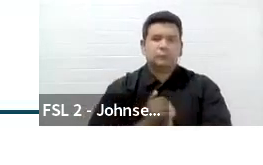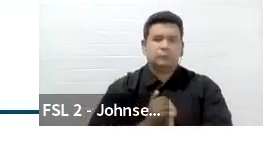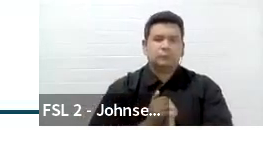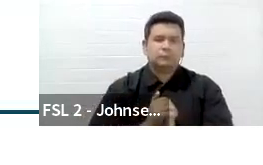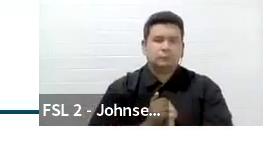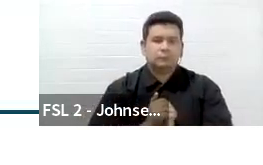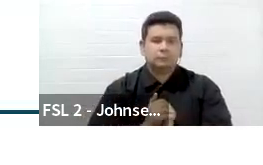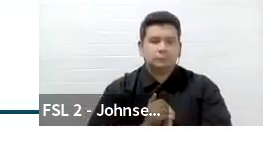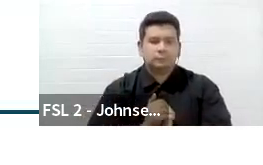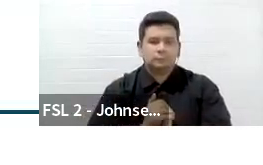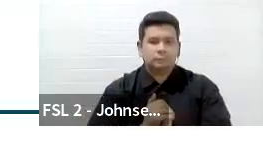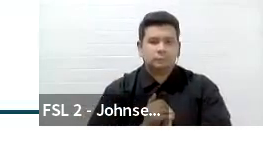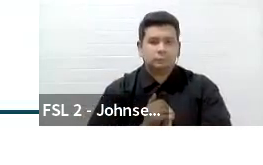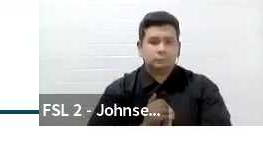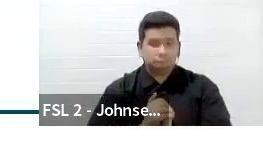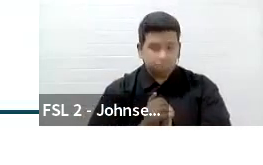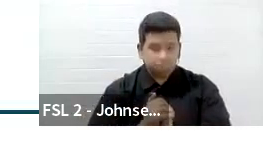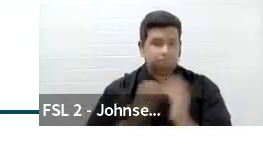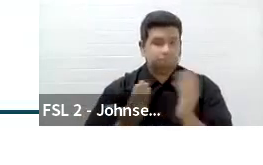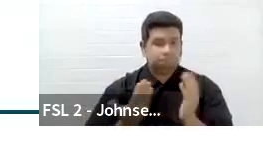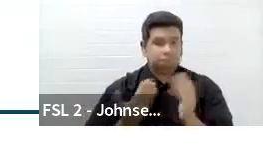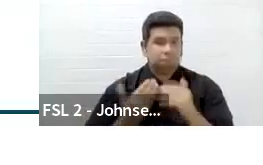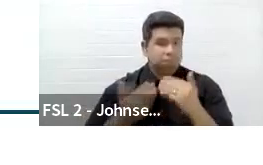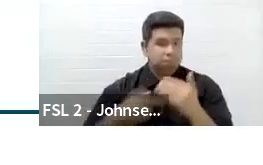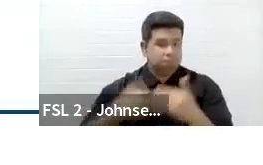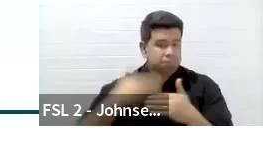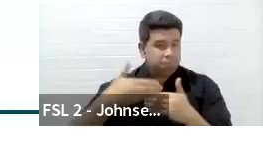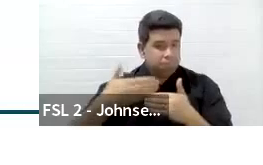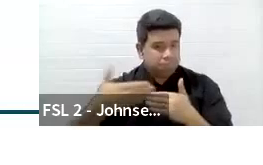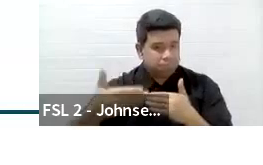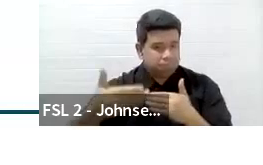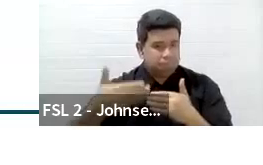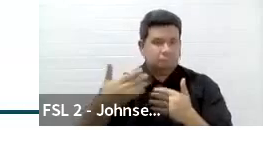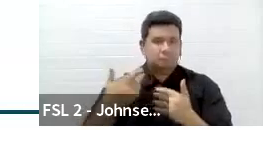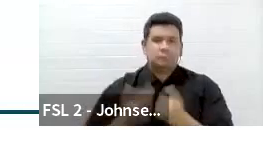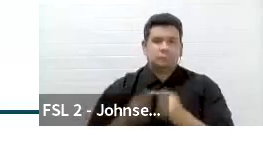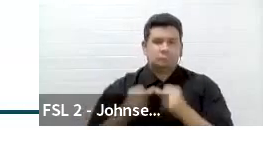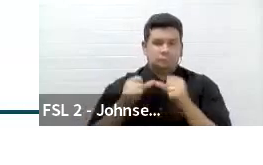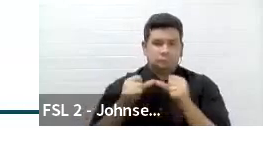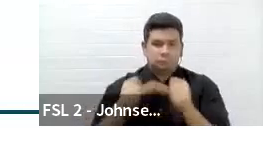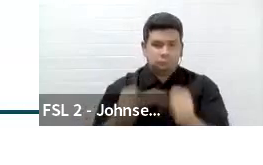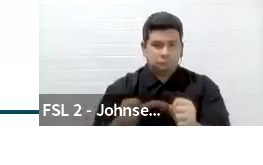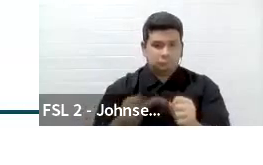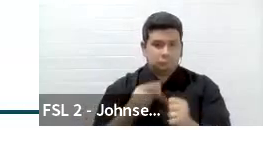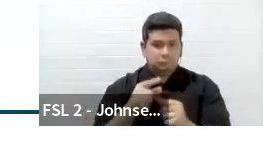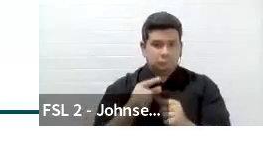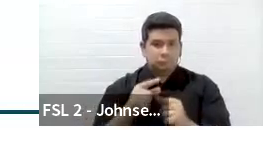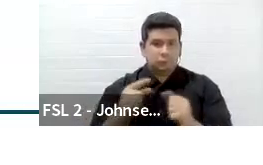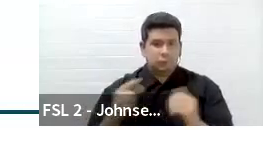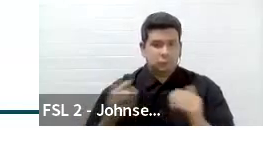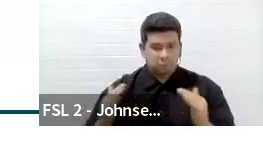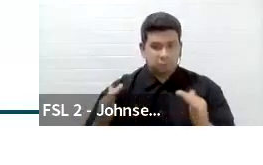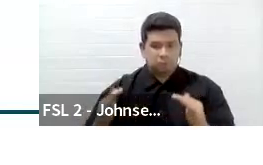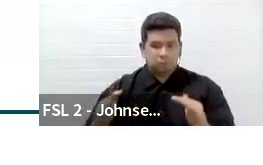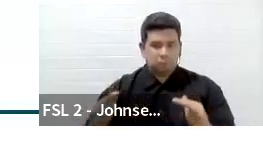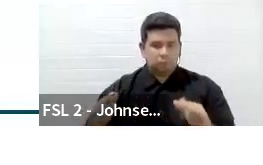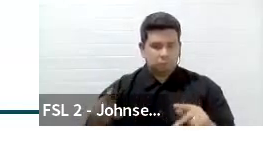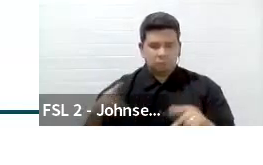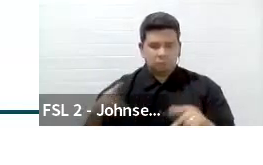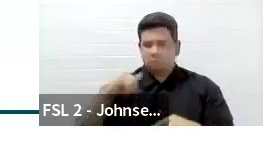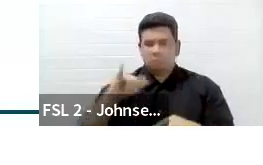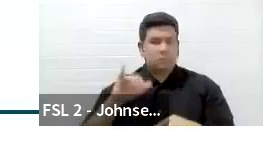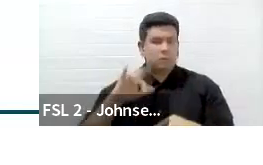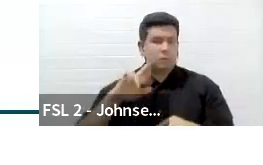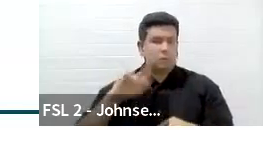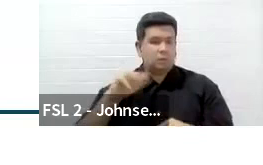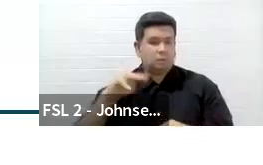rates. Okay, so if the trend will continue, you can imagine that this pyramid will go up and the succeeding ages will